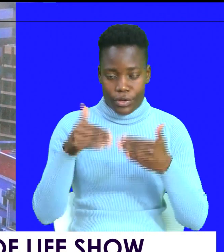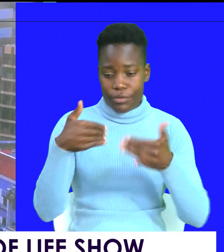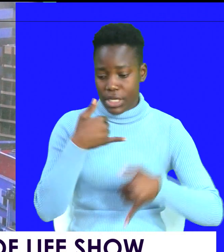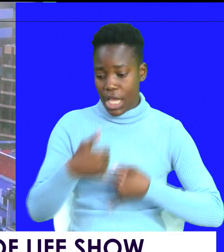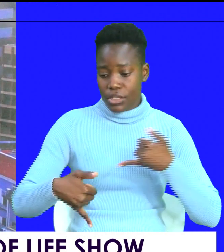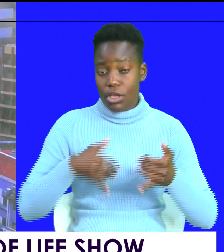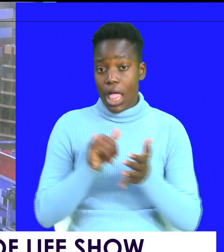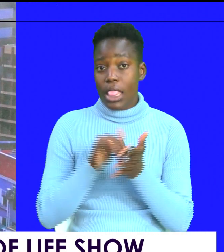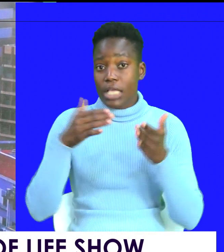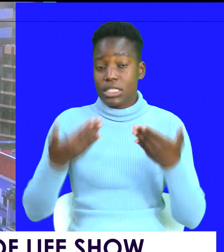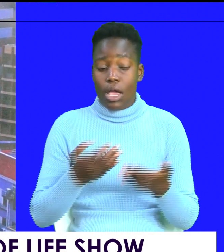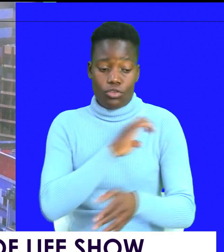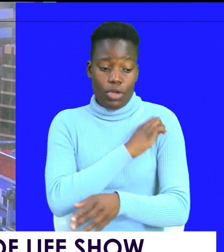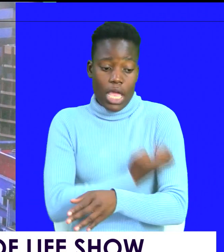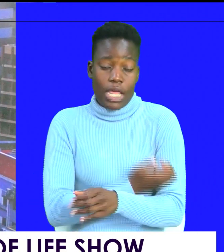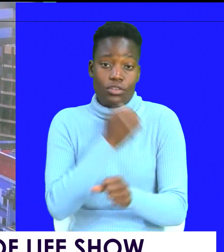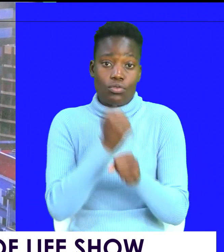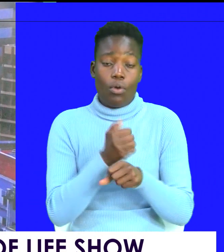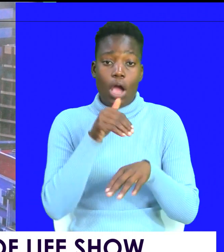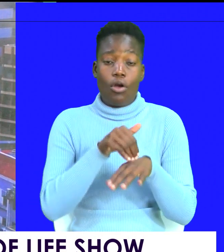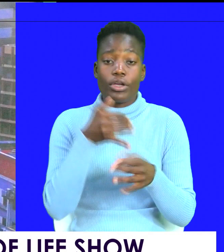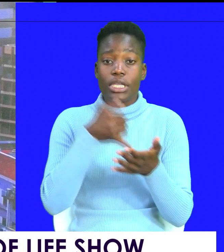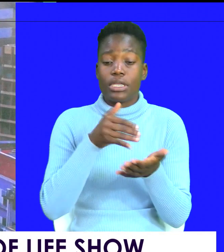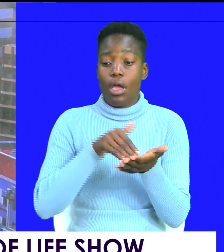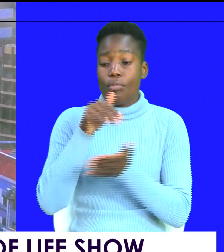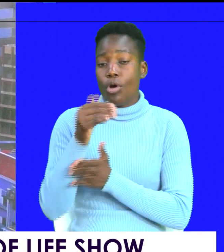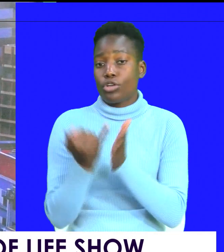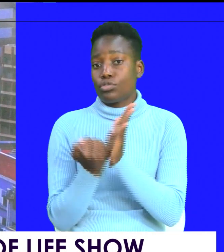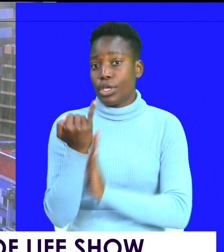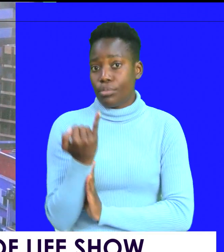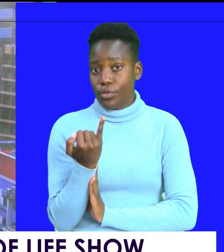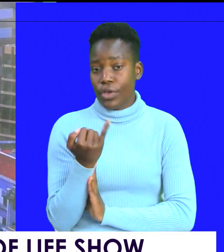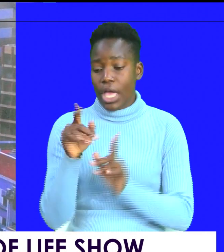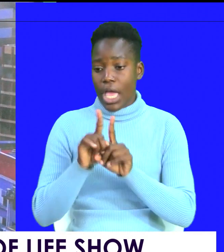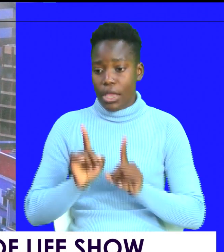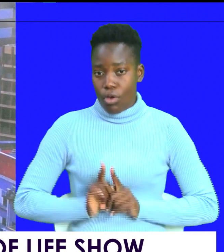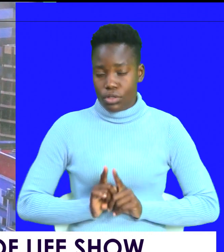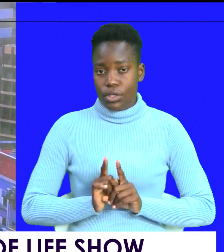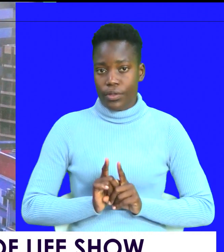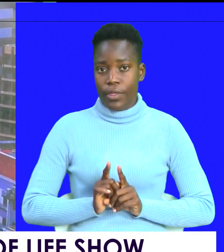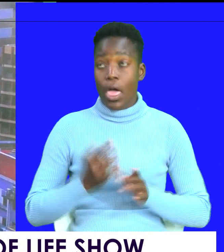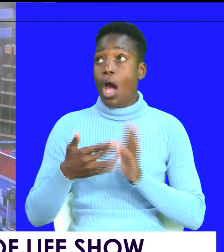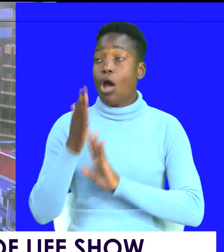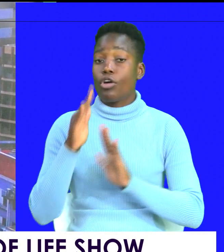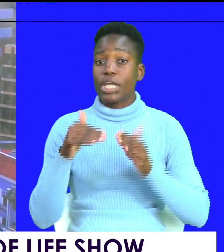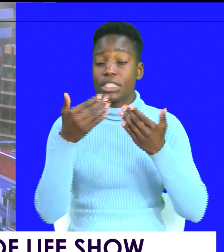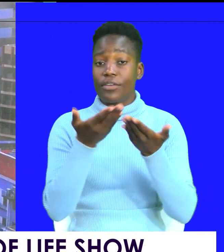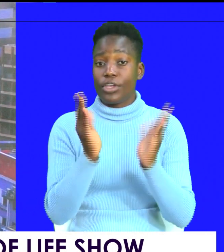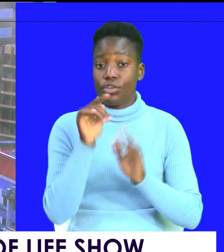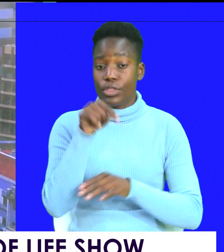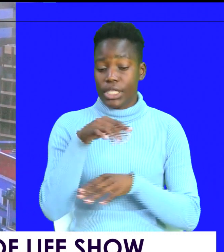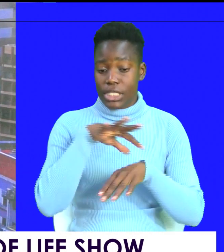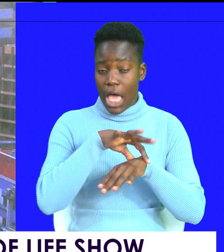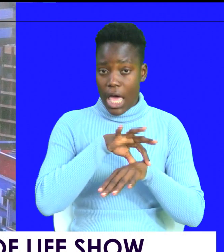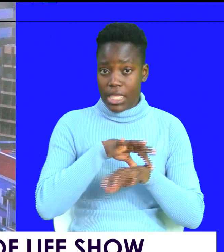Enjoy. That is how you energize, to work on it more, to improve it, and to tend it. God has given you this earth. He